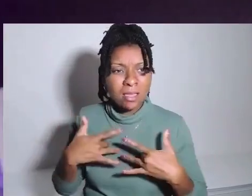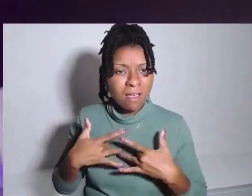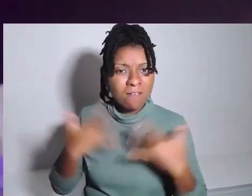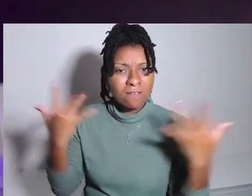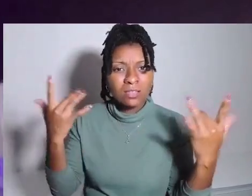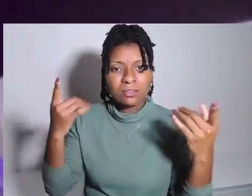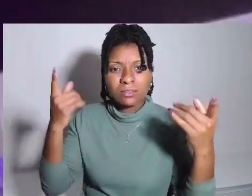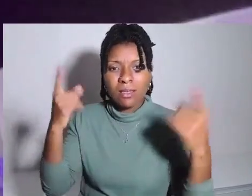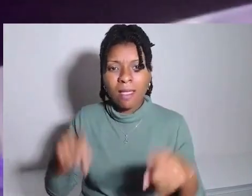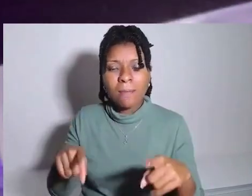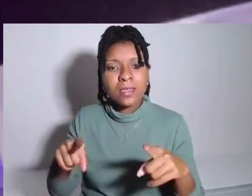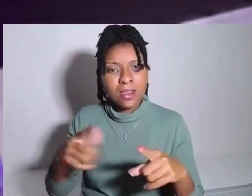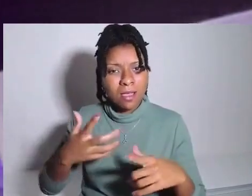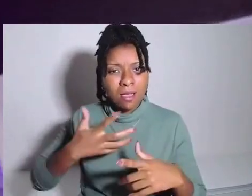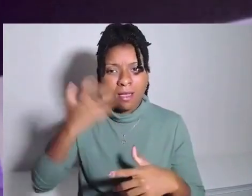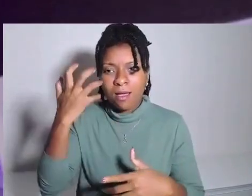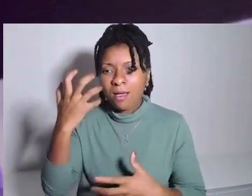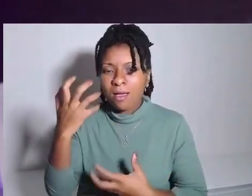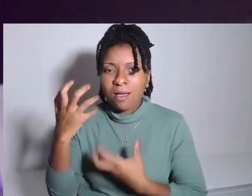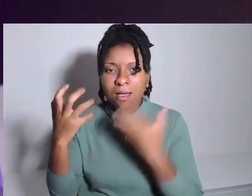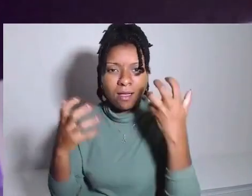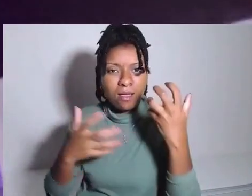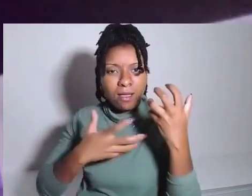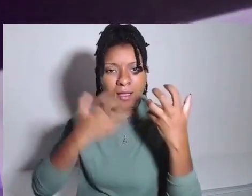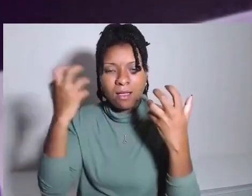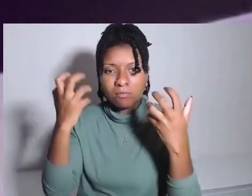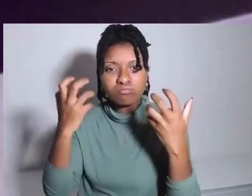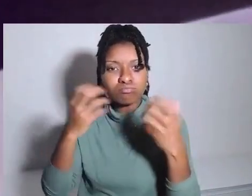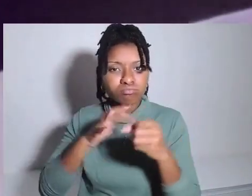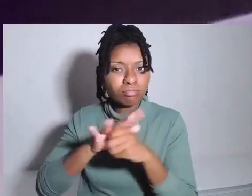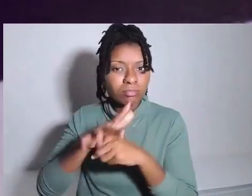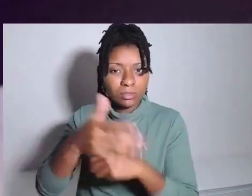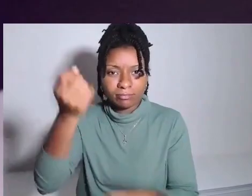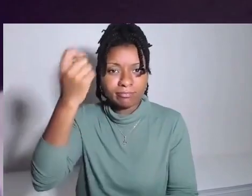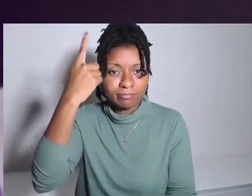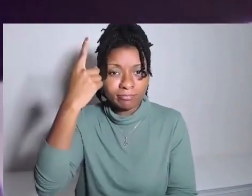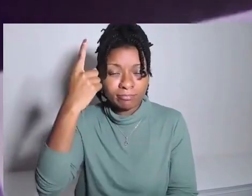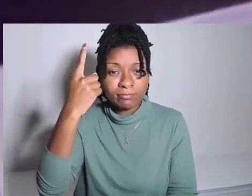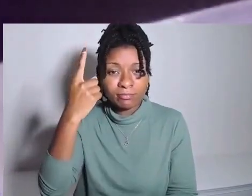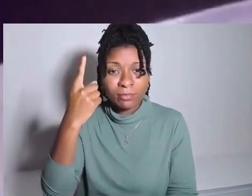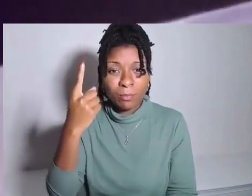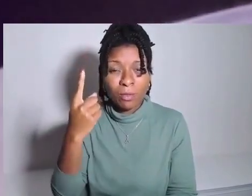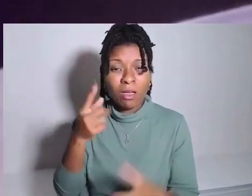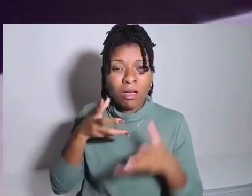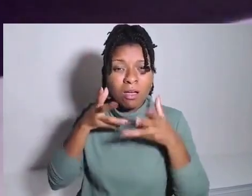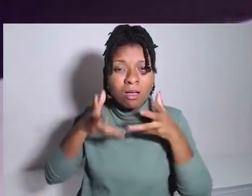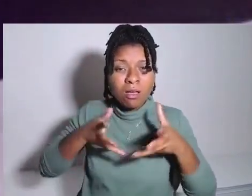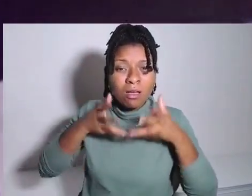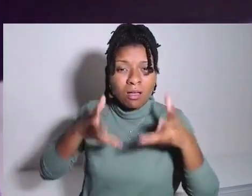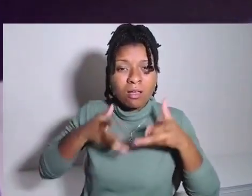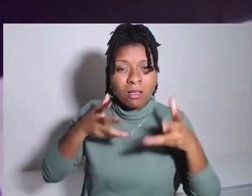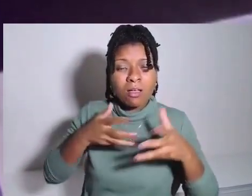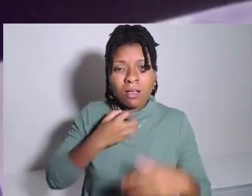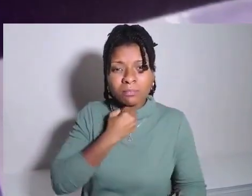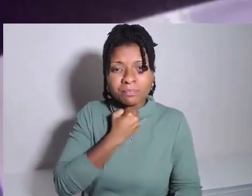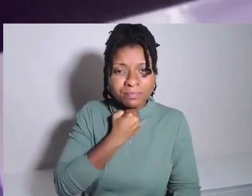that. But don't let it live in your throat, in your liver, in your heart. Don't let it stay there for